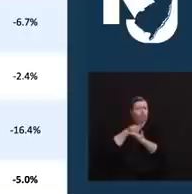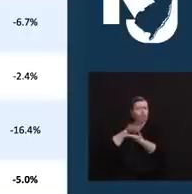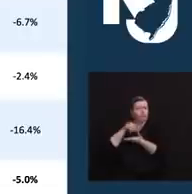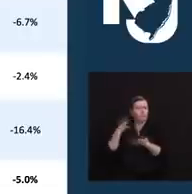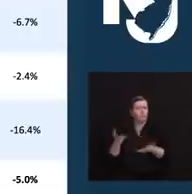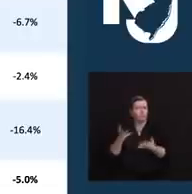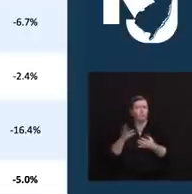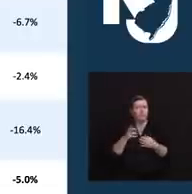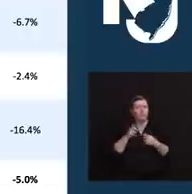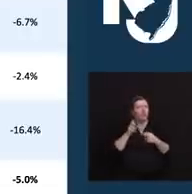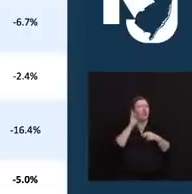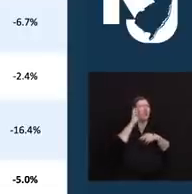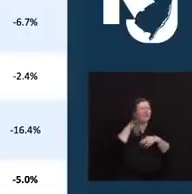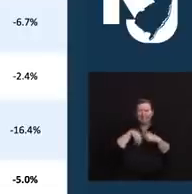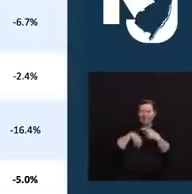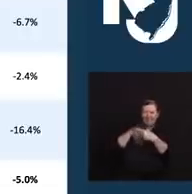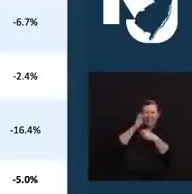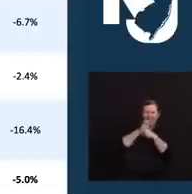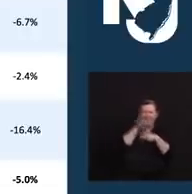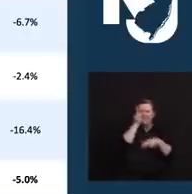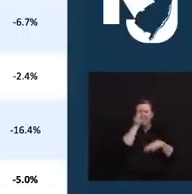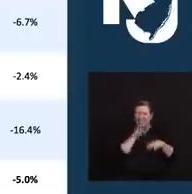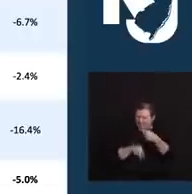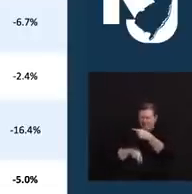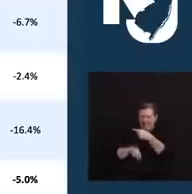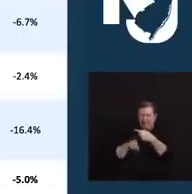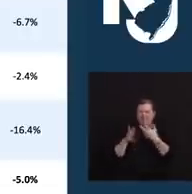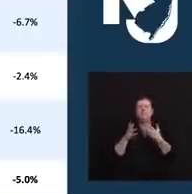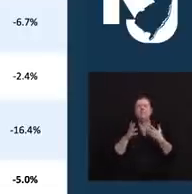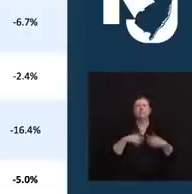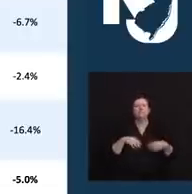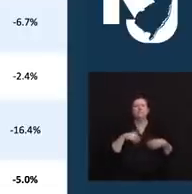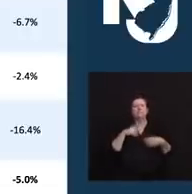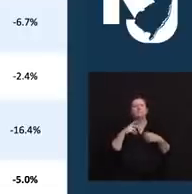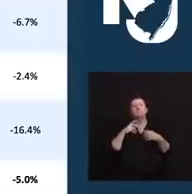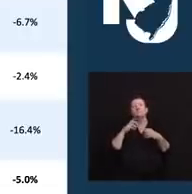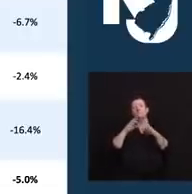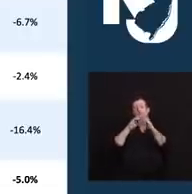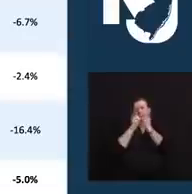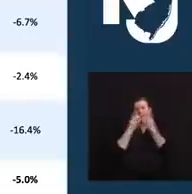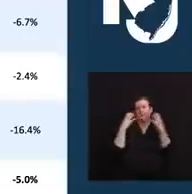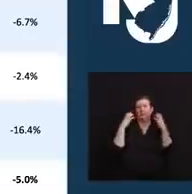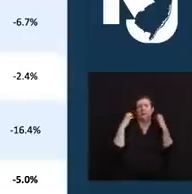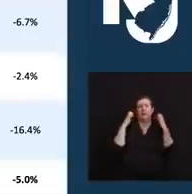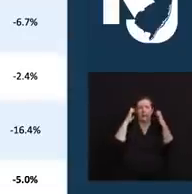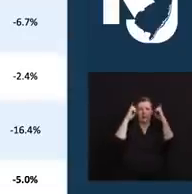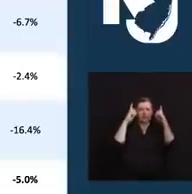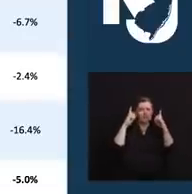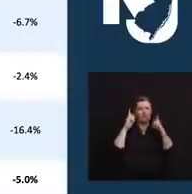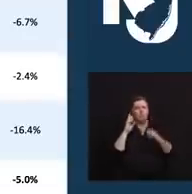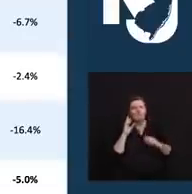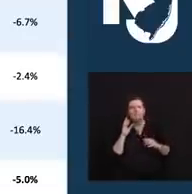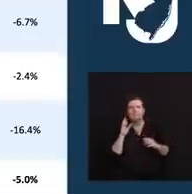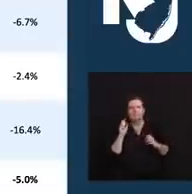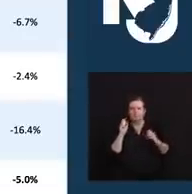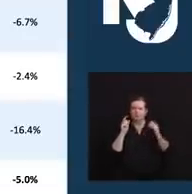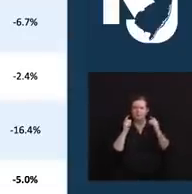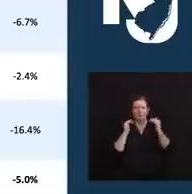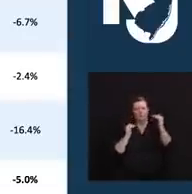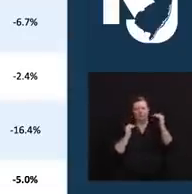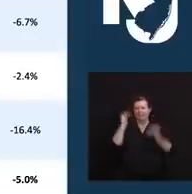a reminder, over the summer, the Department of Education identified an initial digital divide of an